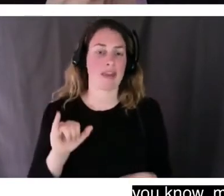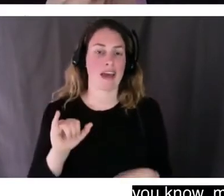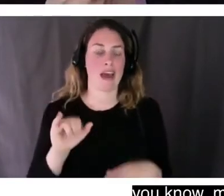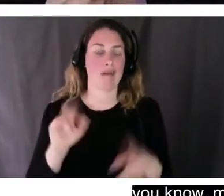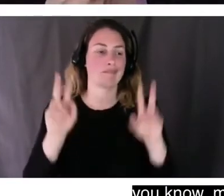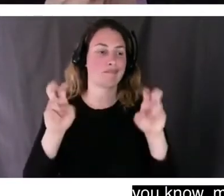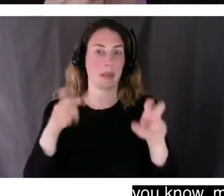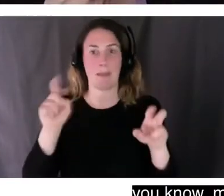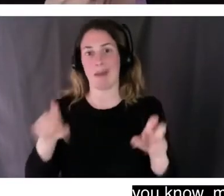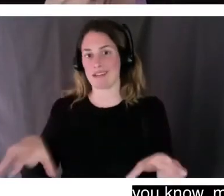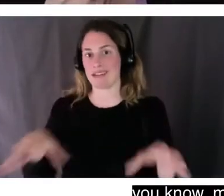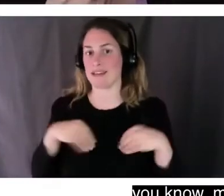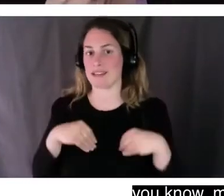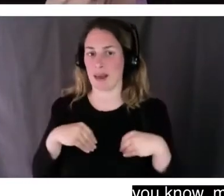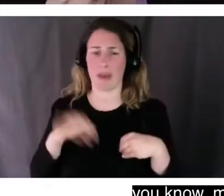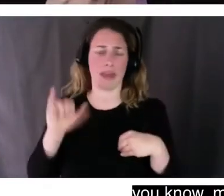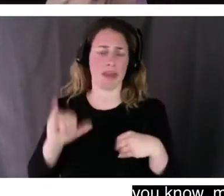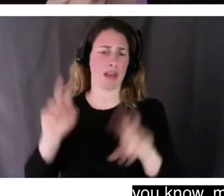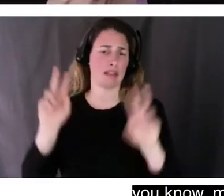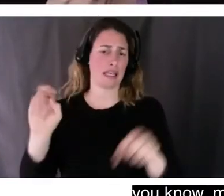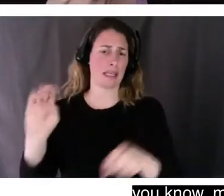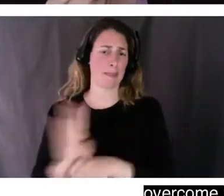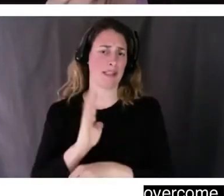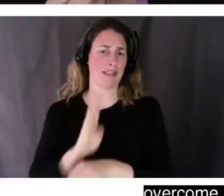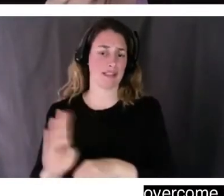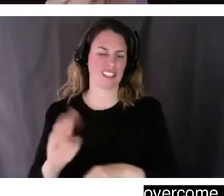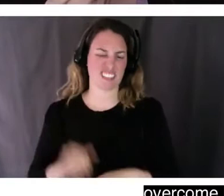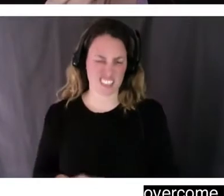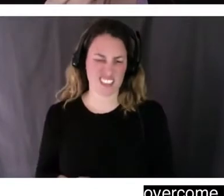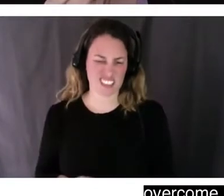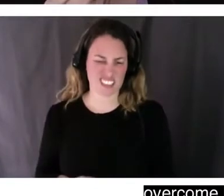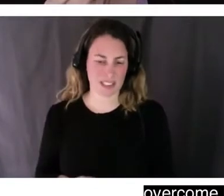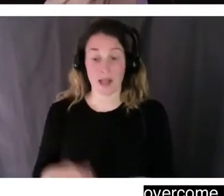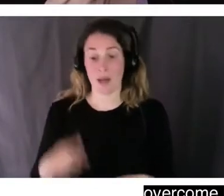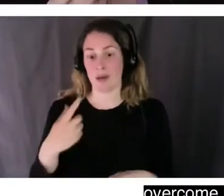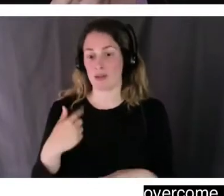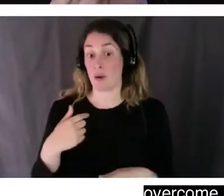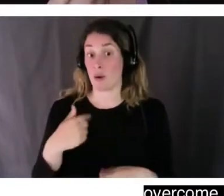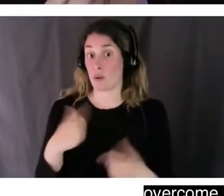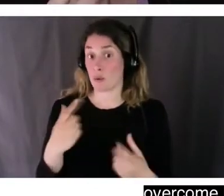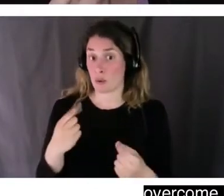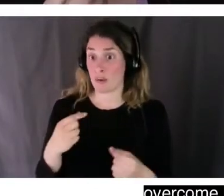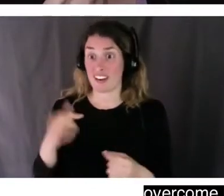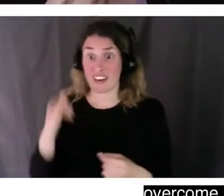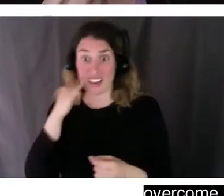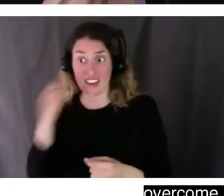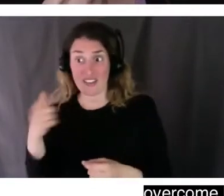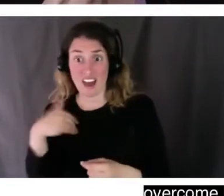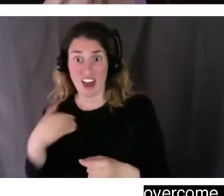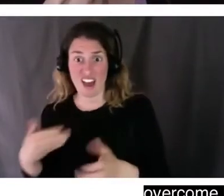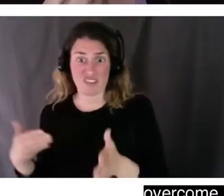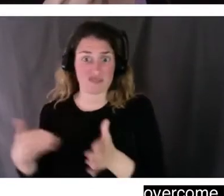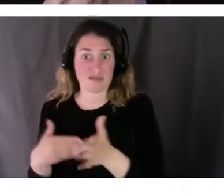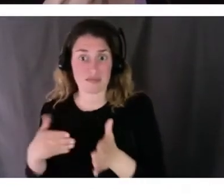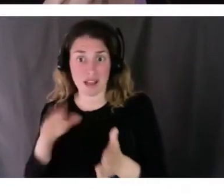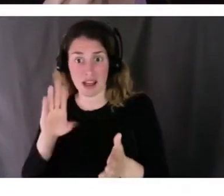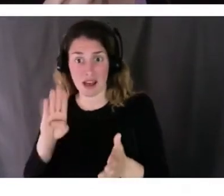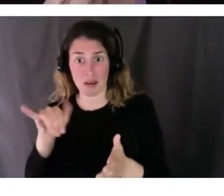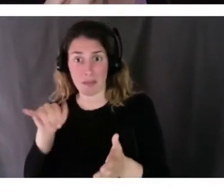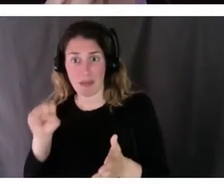know, making personal strategies to overcome biases as part of everyday